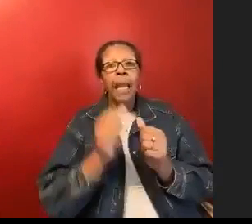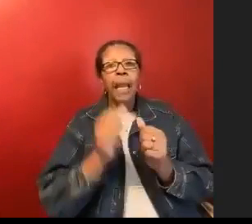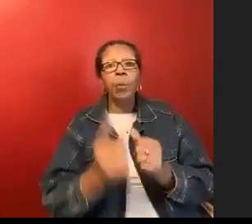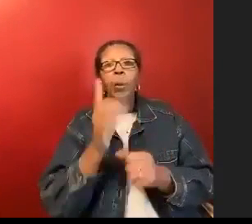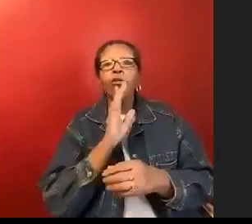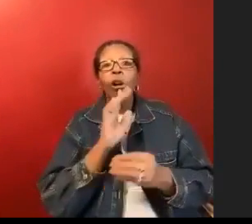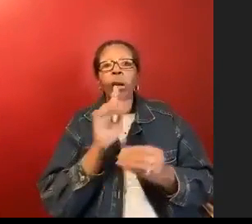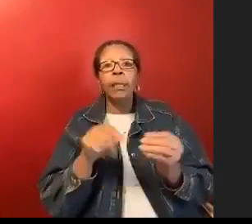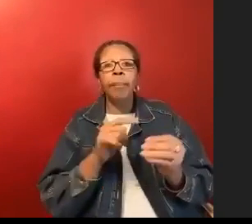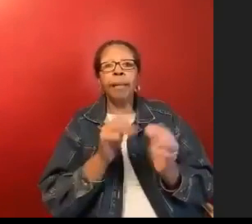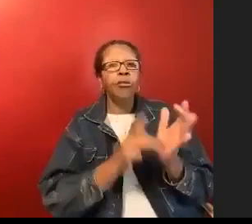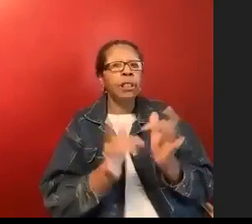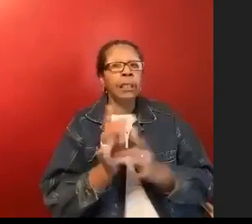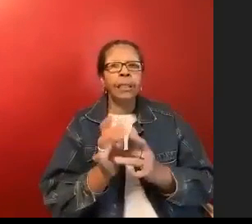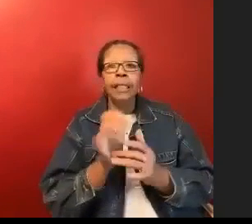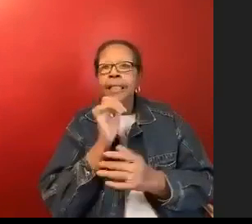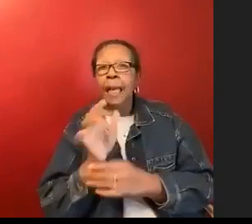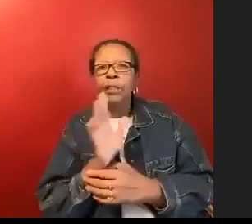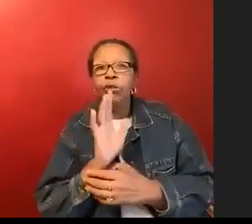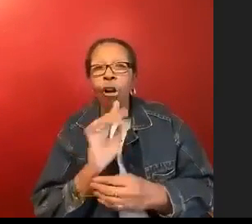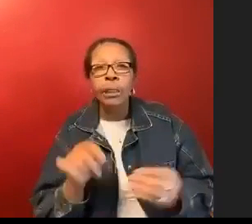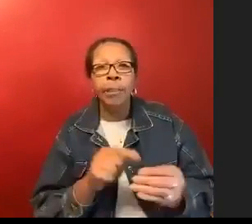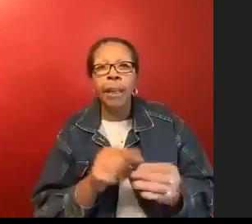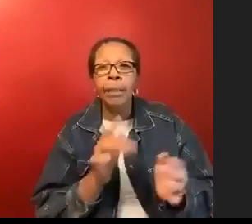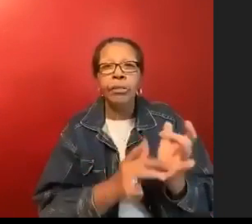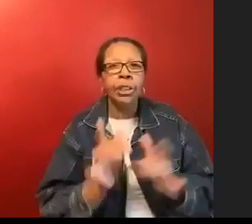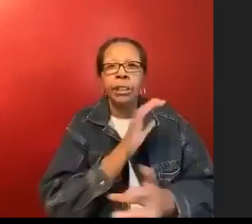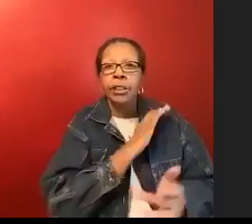not talking about Jesus Christ, born of the Virgin,